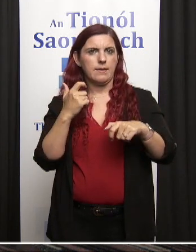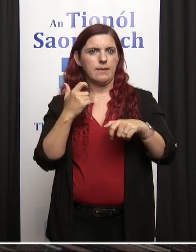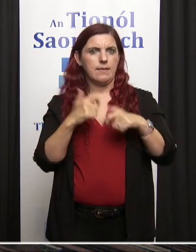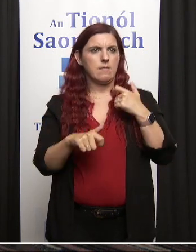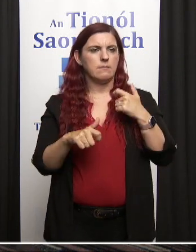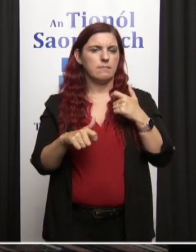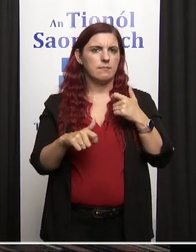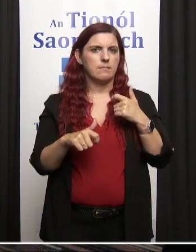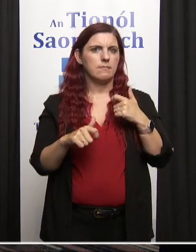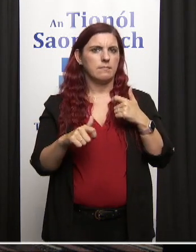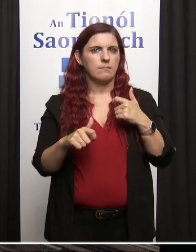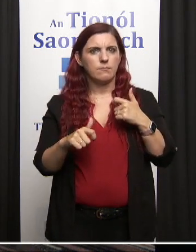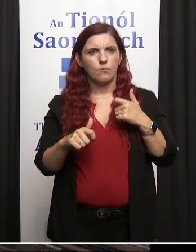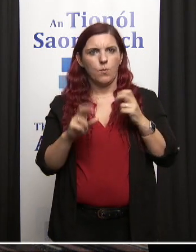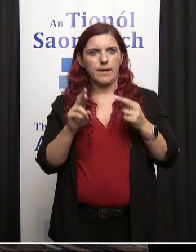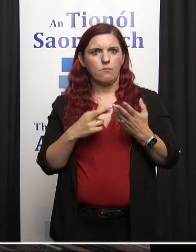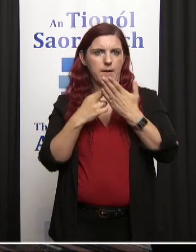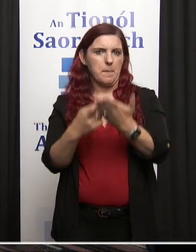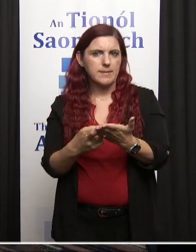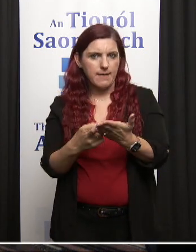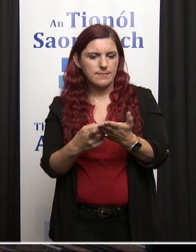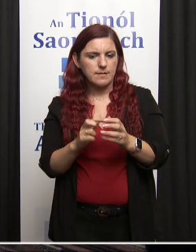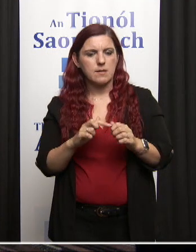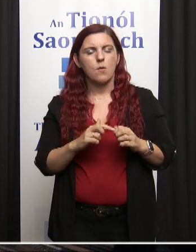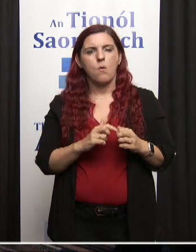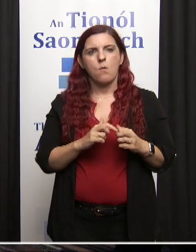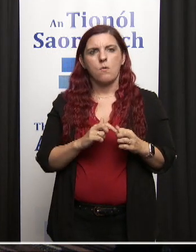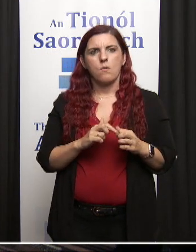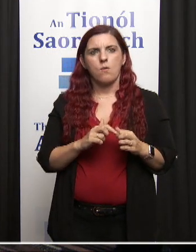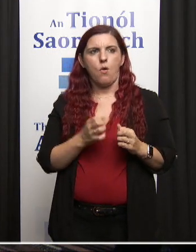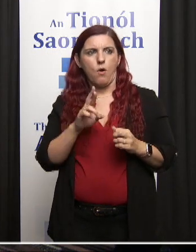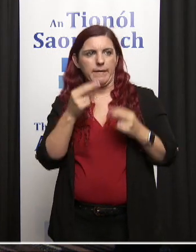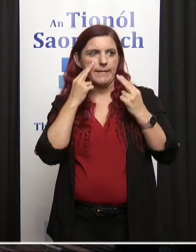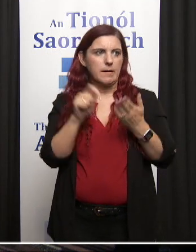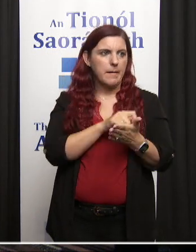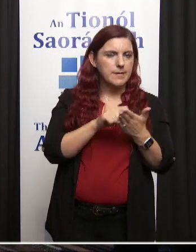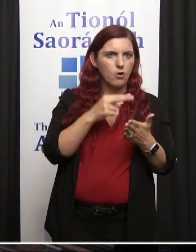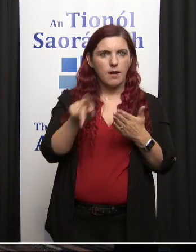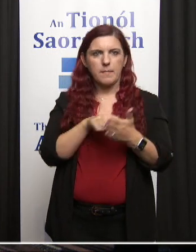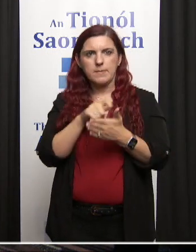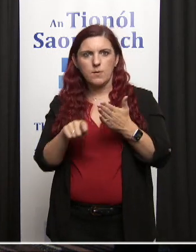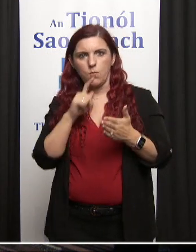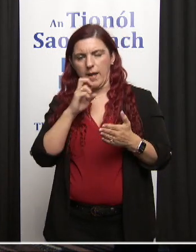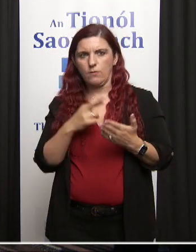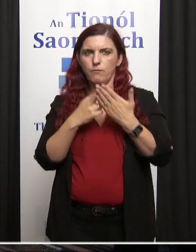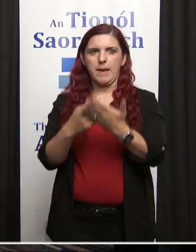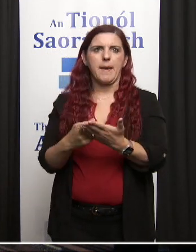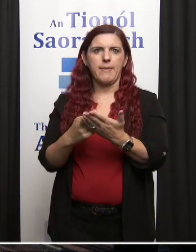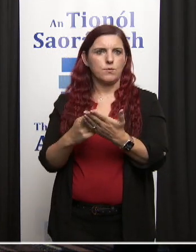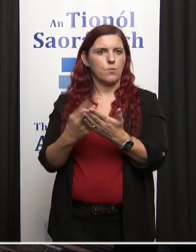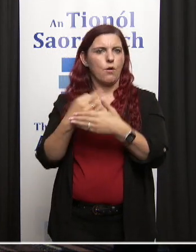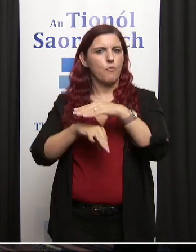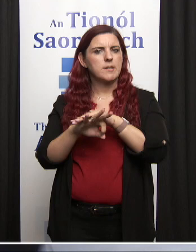plebiscite, there can be a counter-argument that you don't need them because it's been decided by government that Dublin will have a directly elected mayor, but it's up to you to